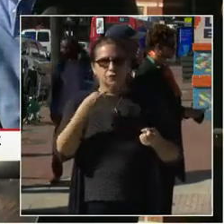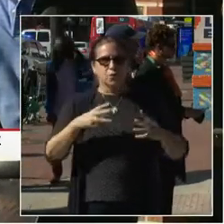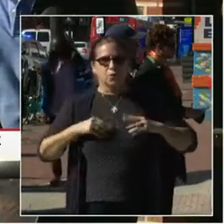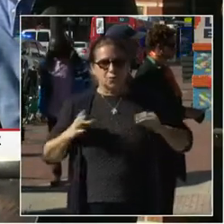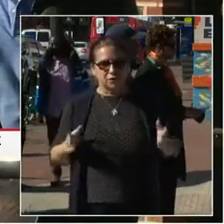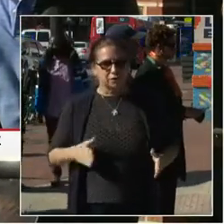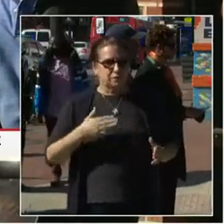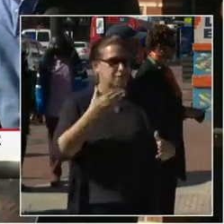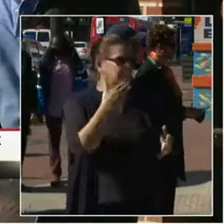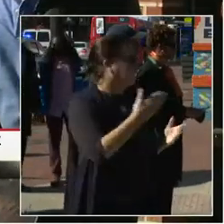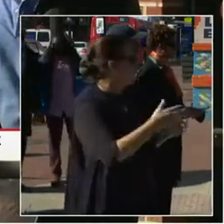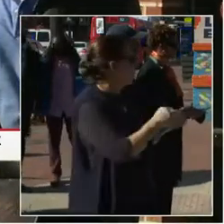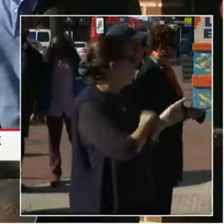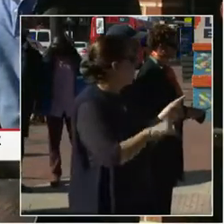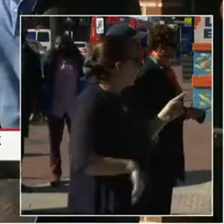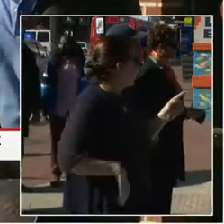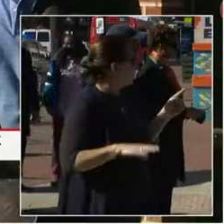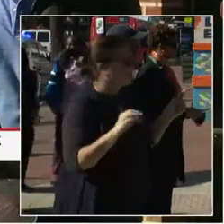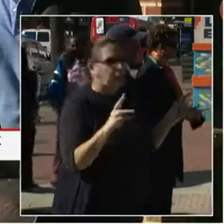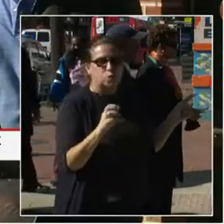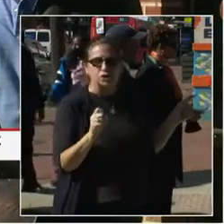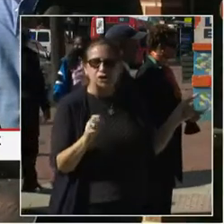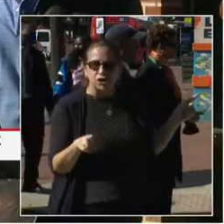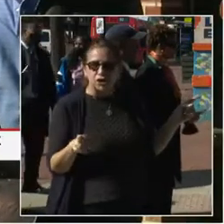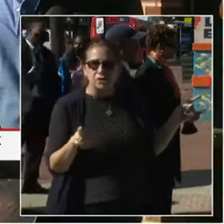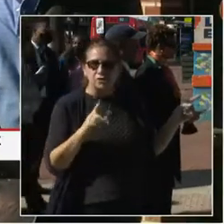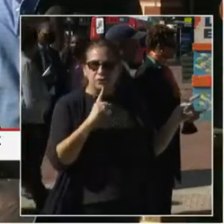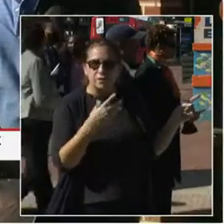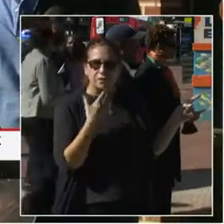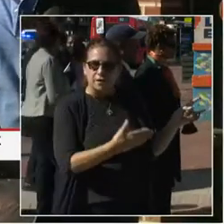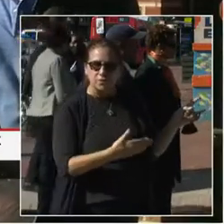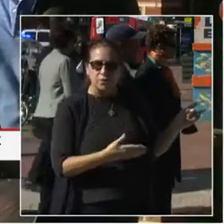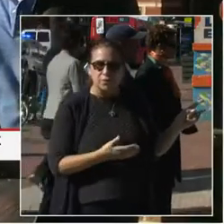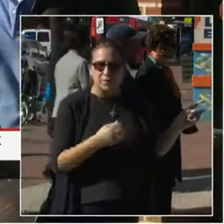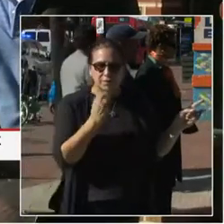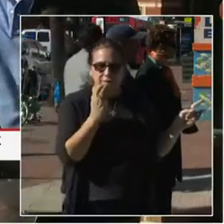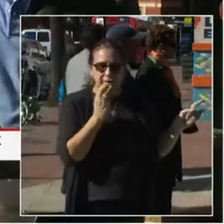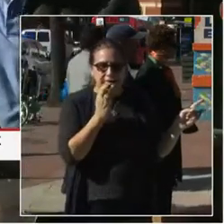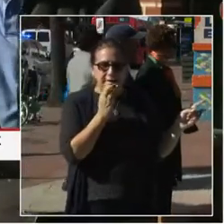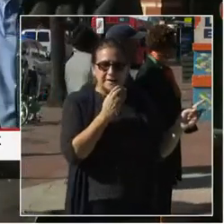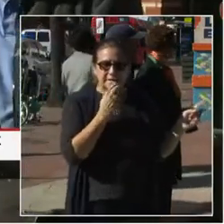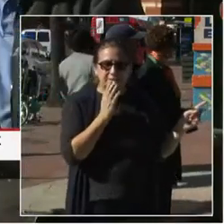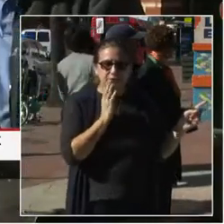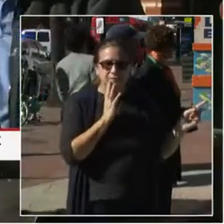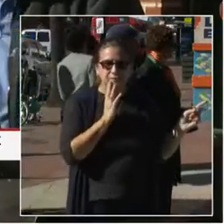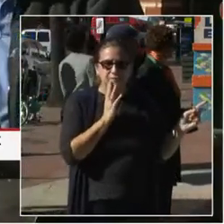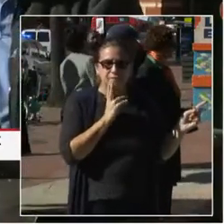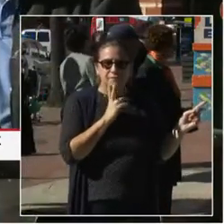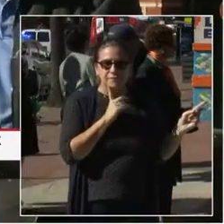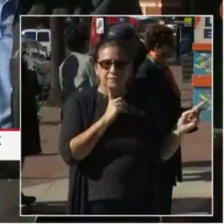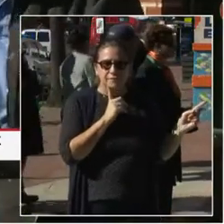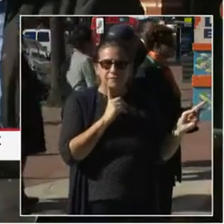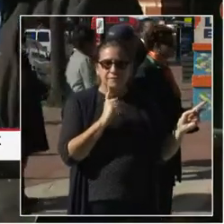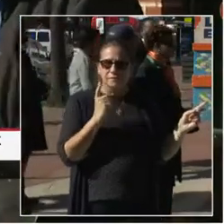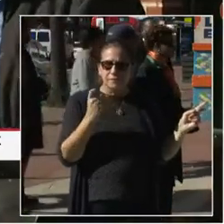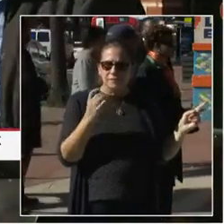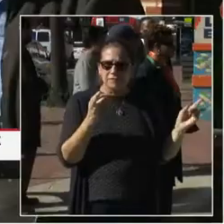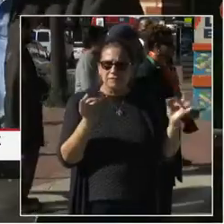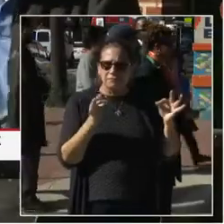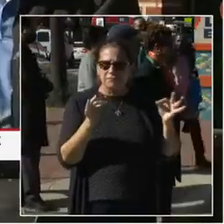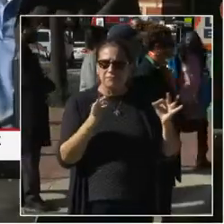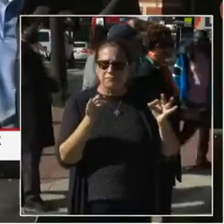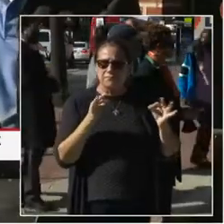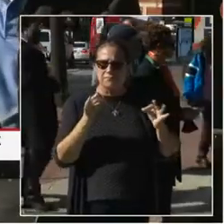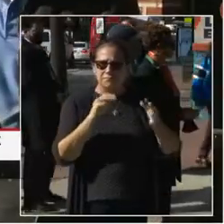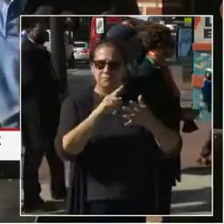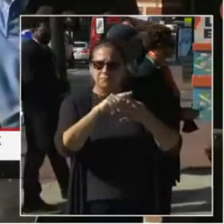to kick off the week, and for all of these great announcements about how we're expanding funding across the river. It's wonderful, it's